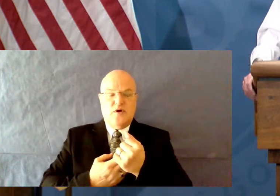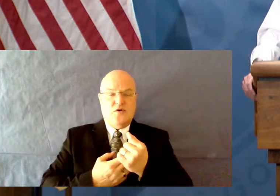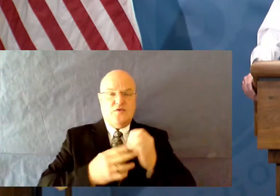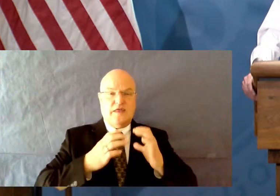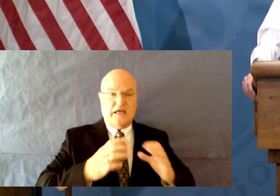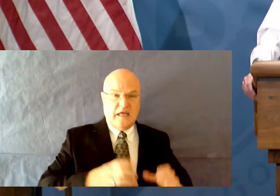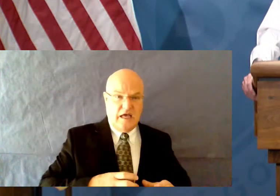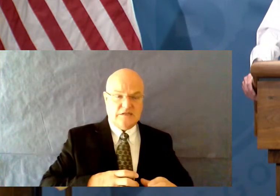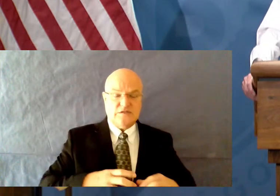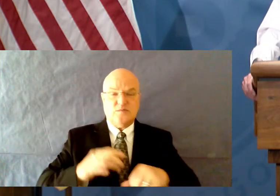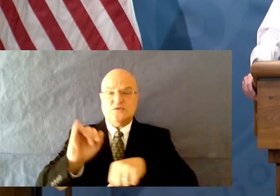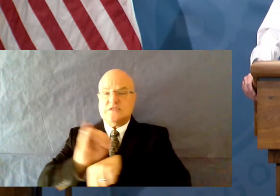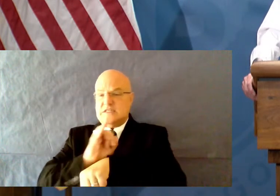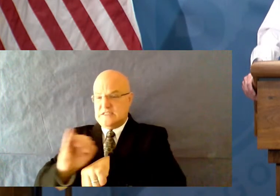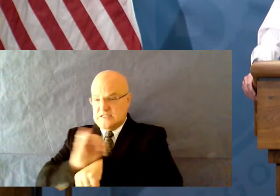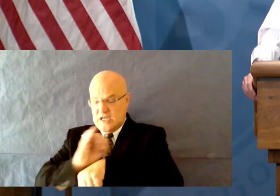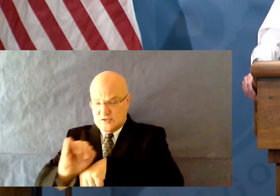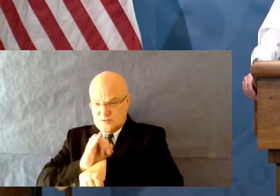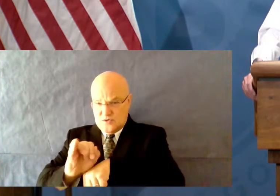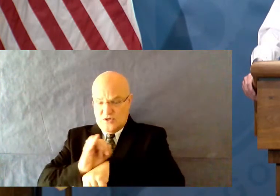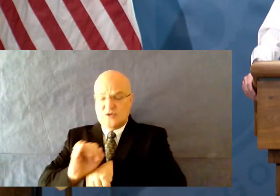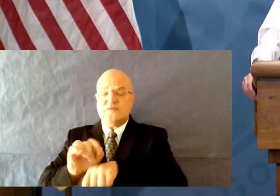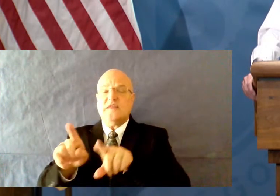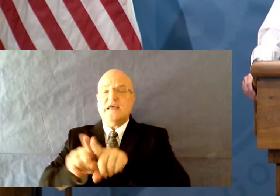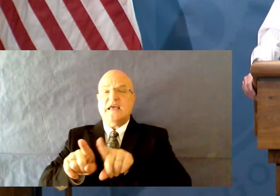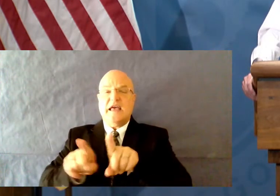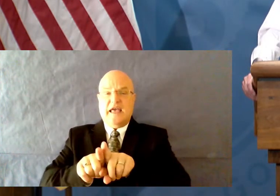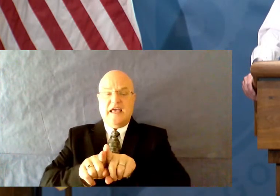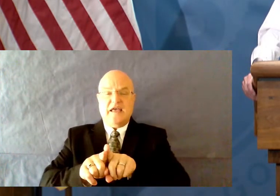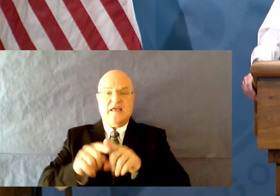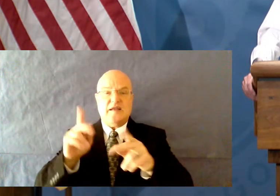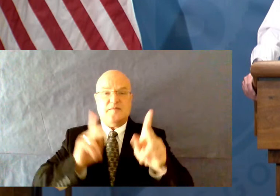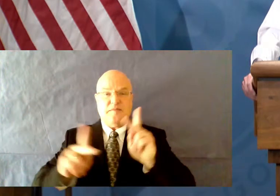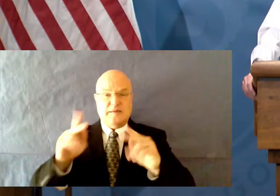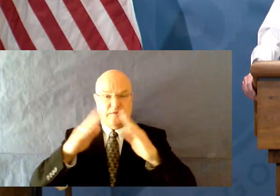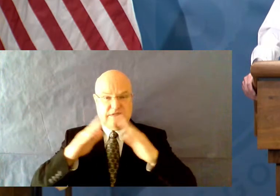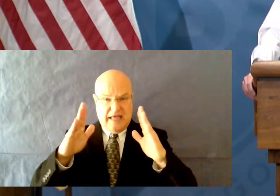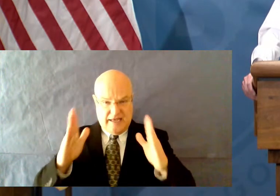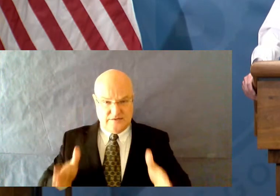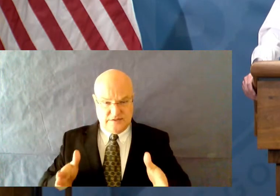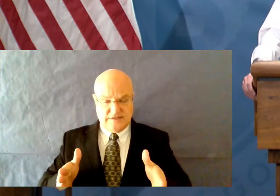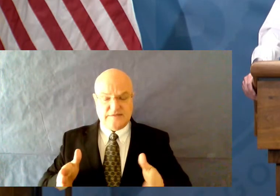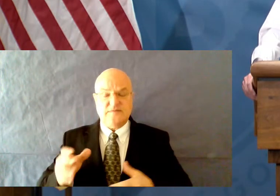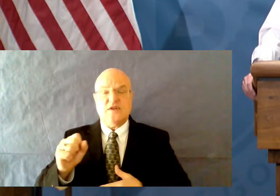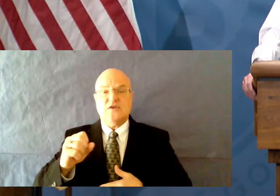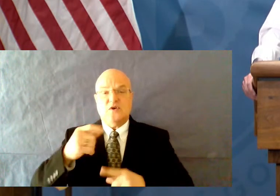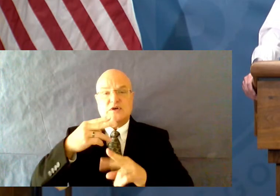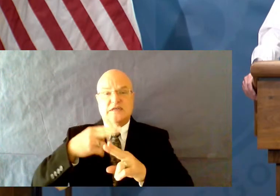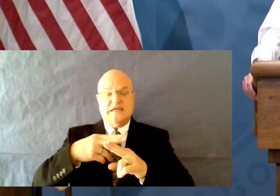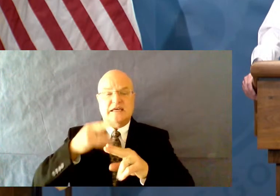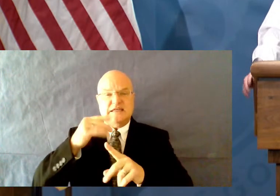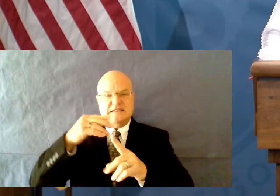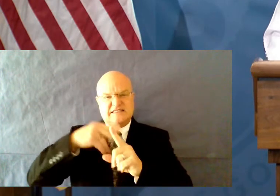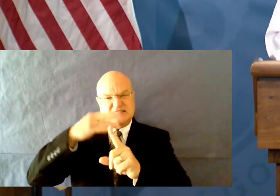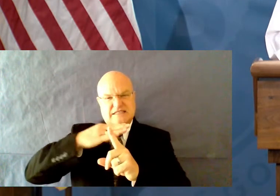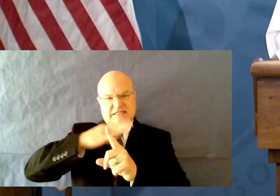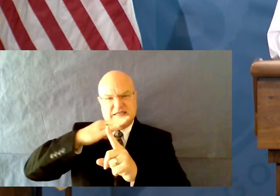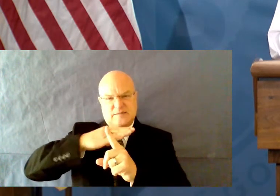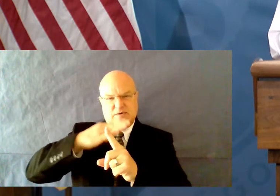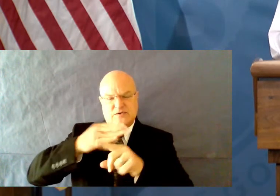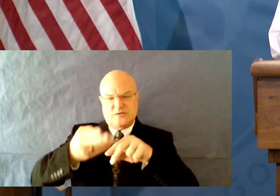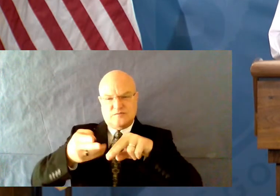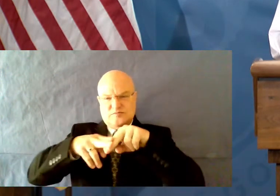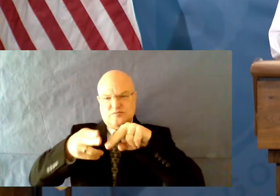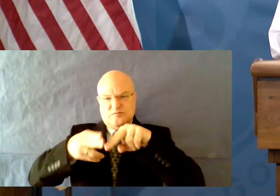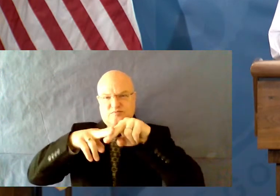the industrial level as well as some residential customers. And as temperature rise, we hope the